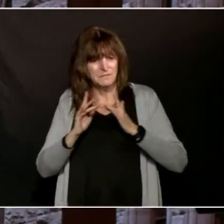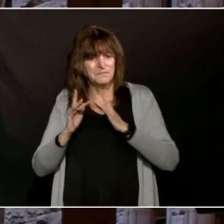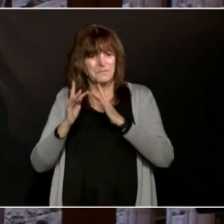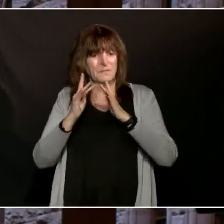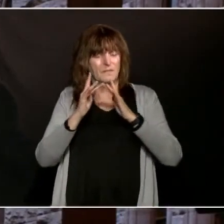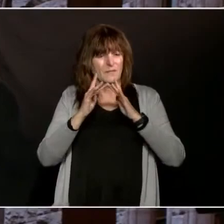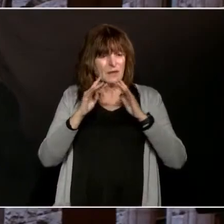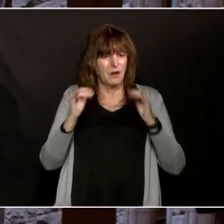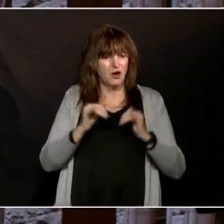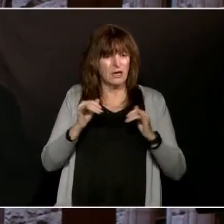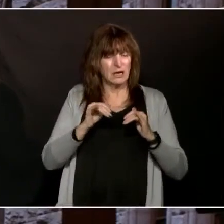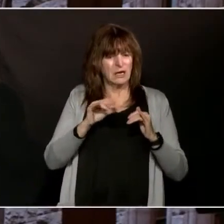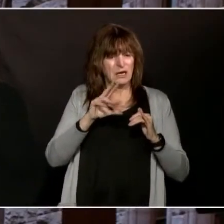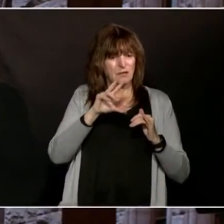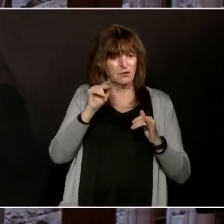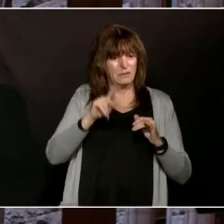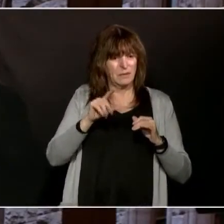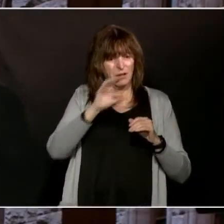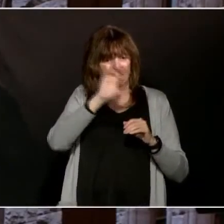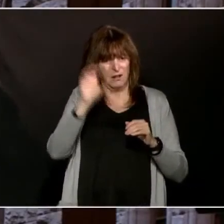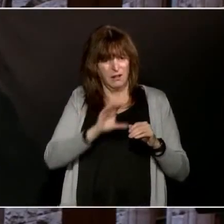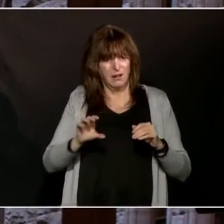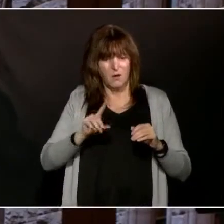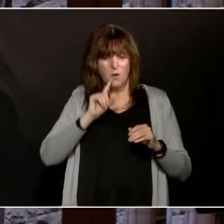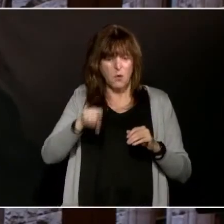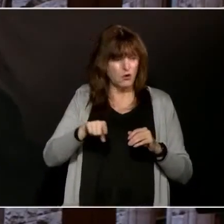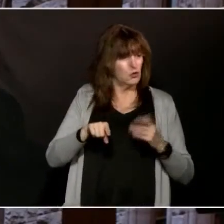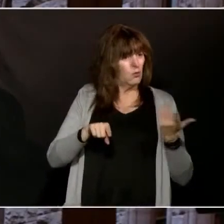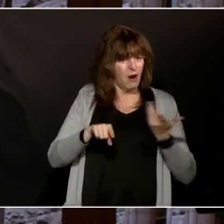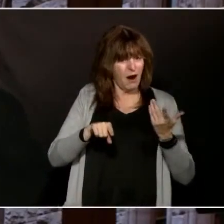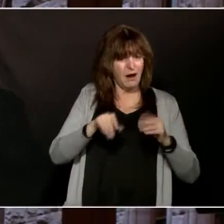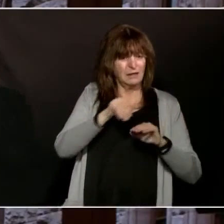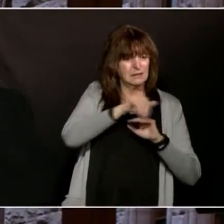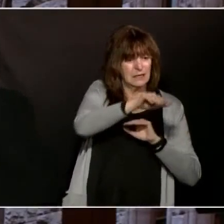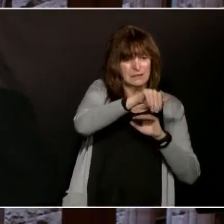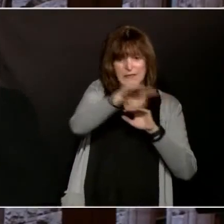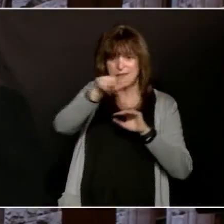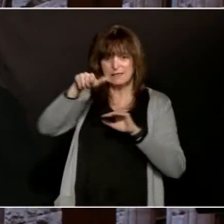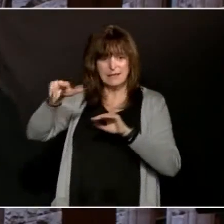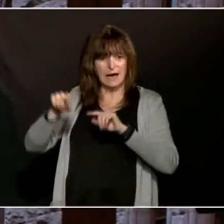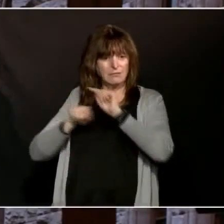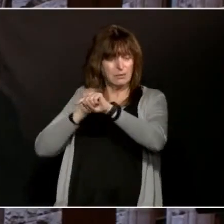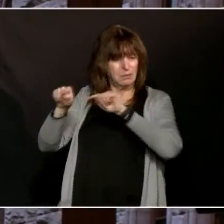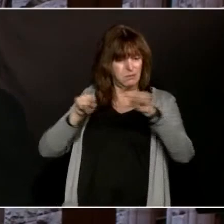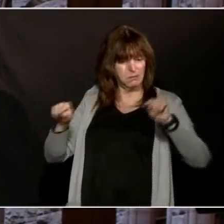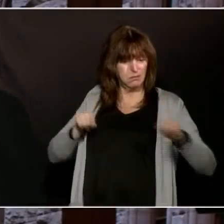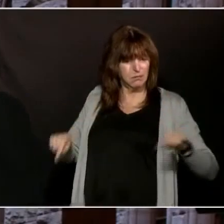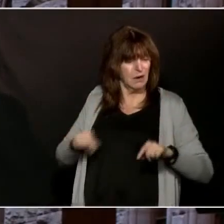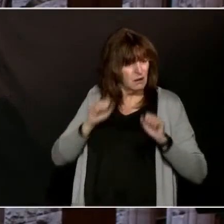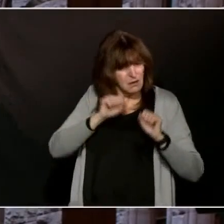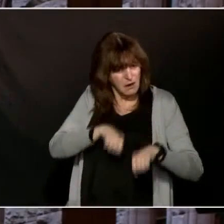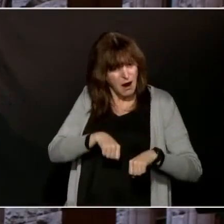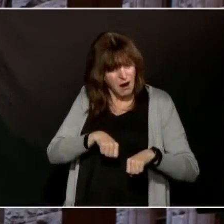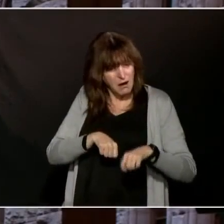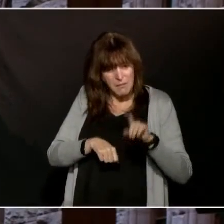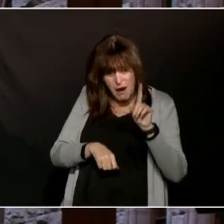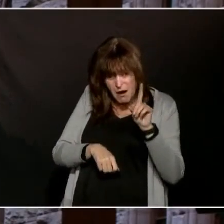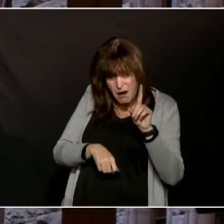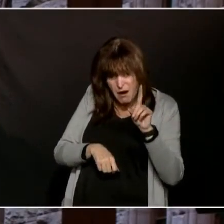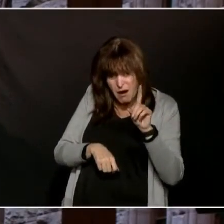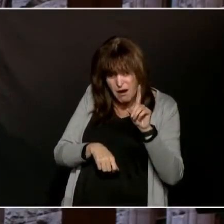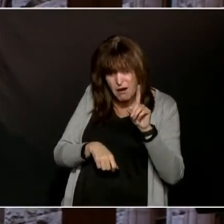for them to be delivered to each of their households. And that can be done. But I think I would say if you're having a party